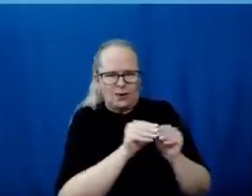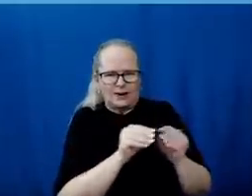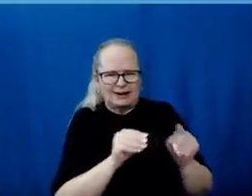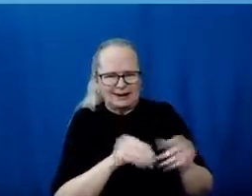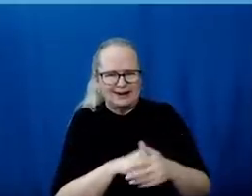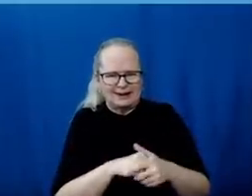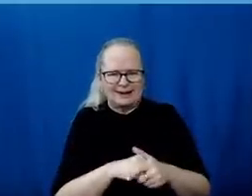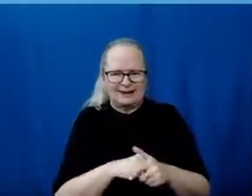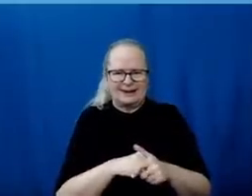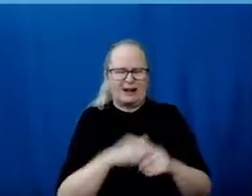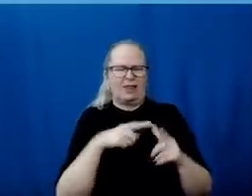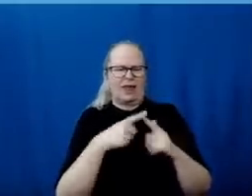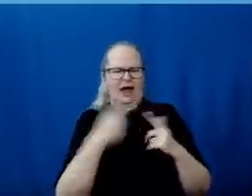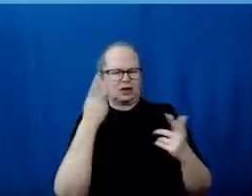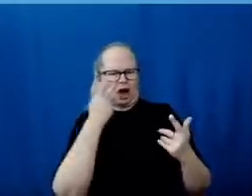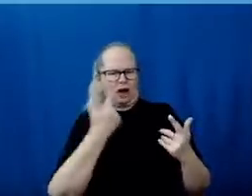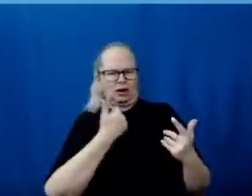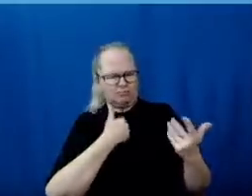kind of,